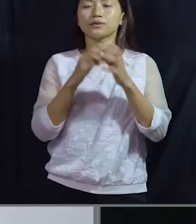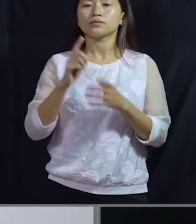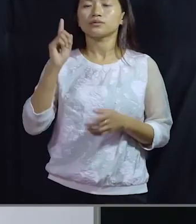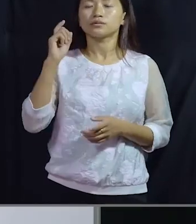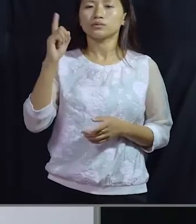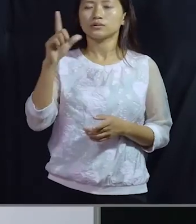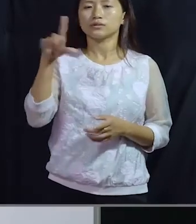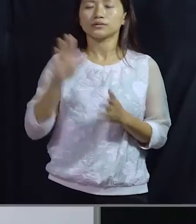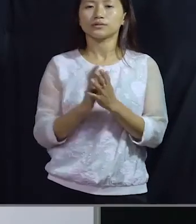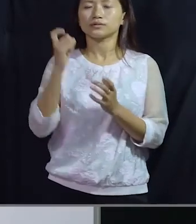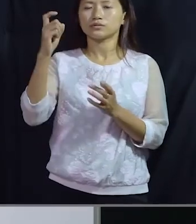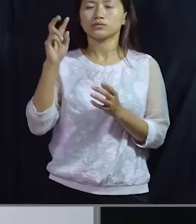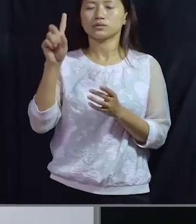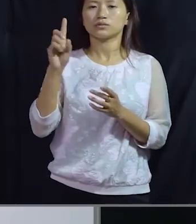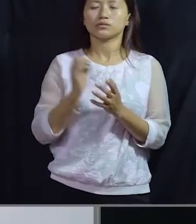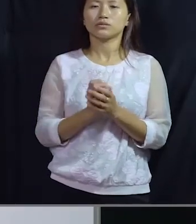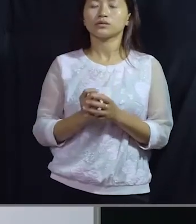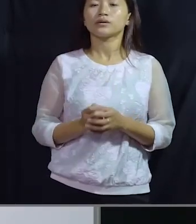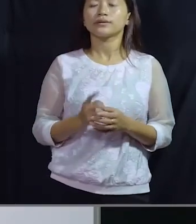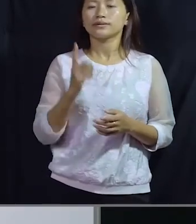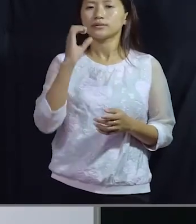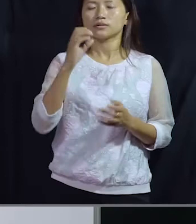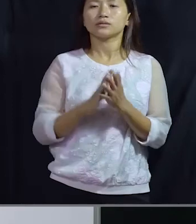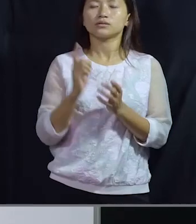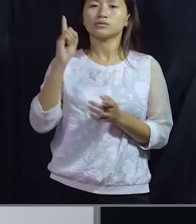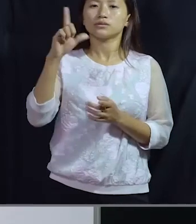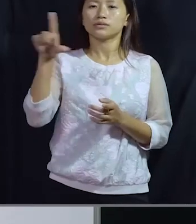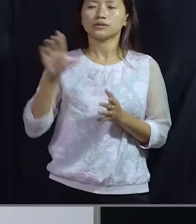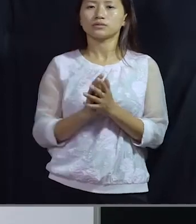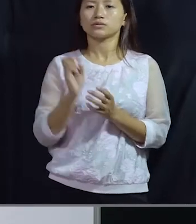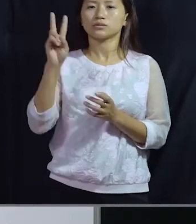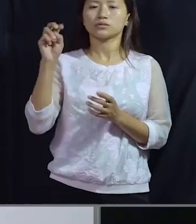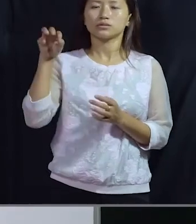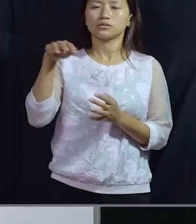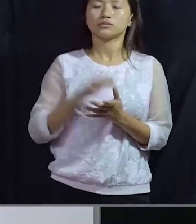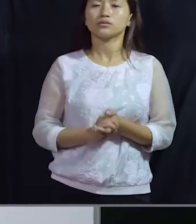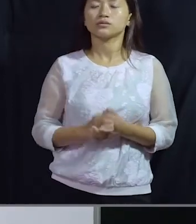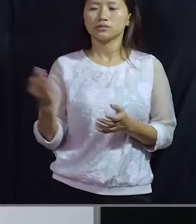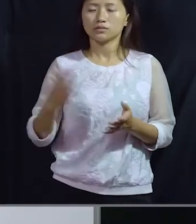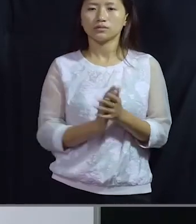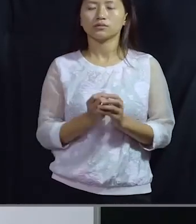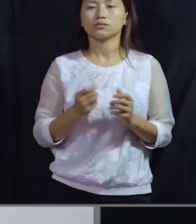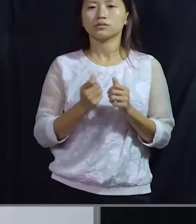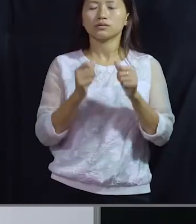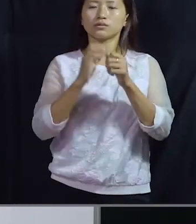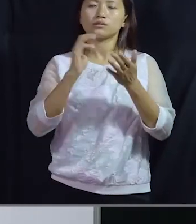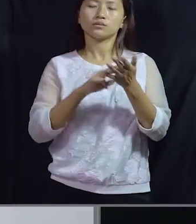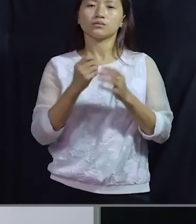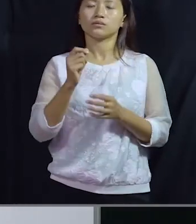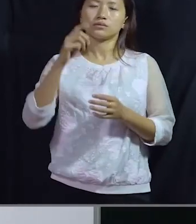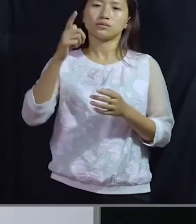1,31,100 and for C it is 1,20,000. So this is the new capital amount. So in the balance